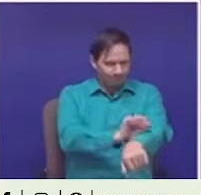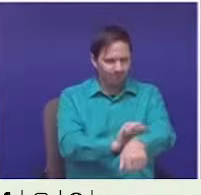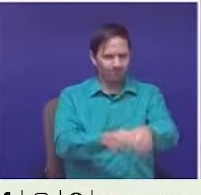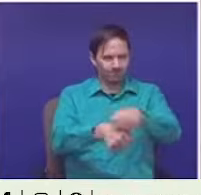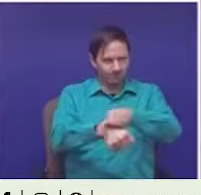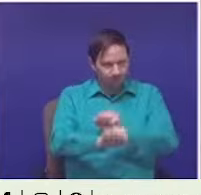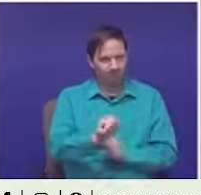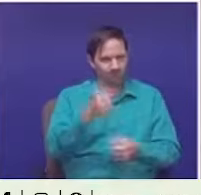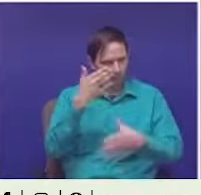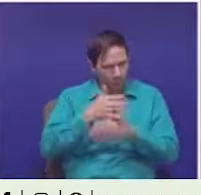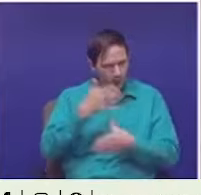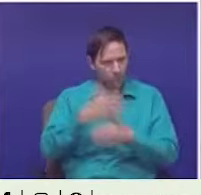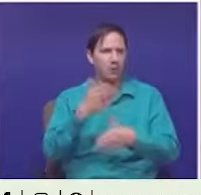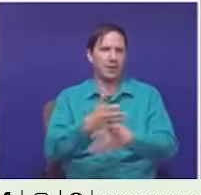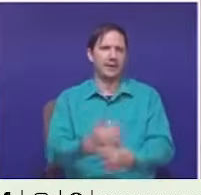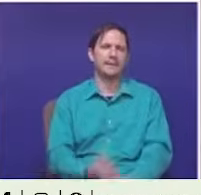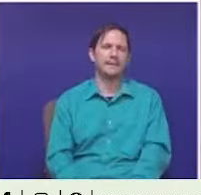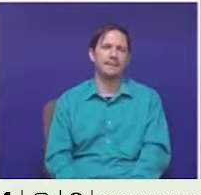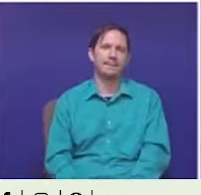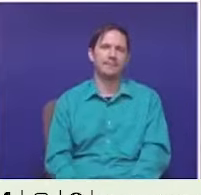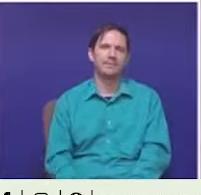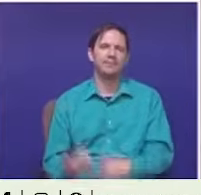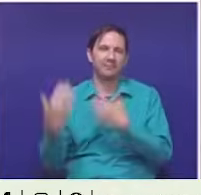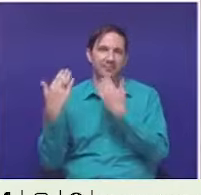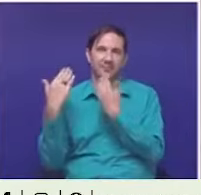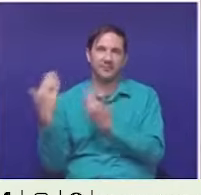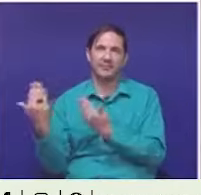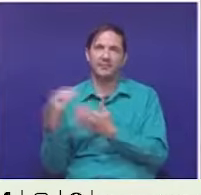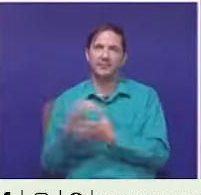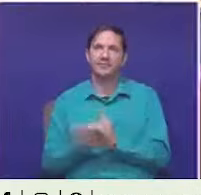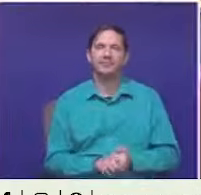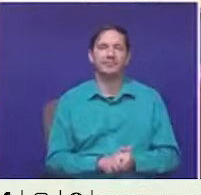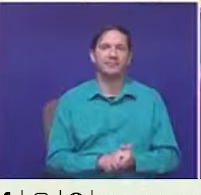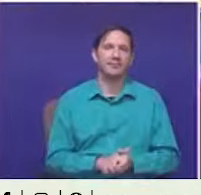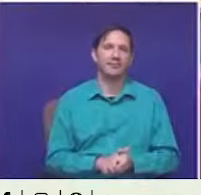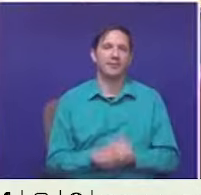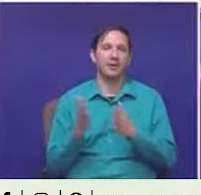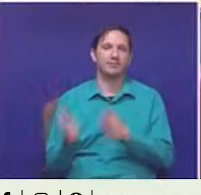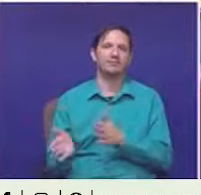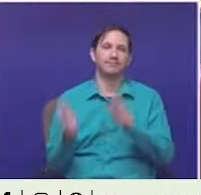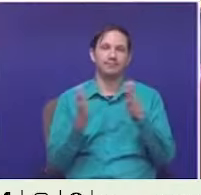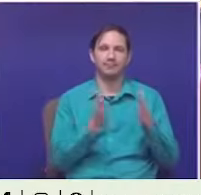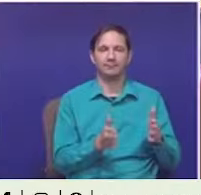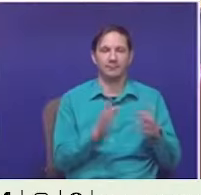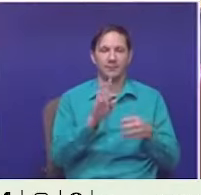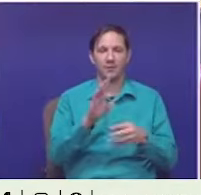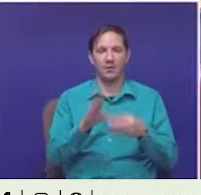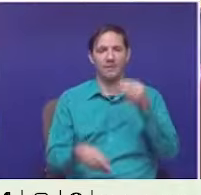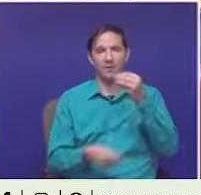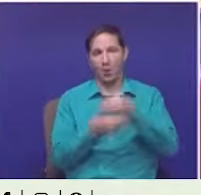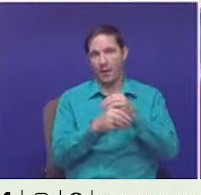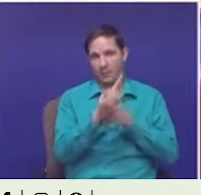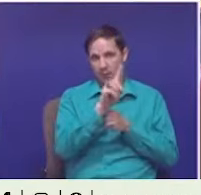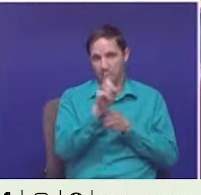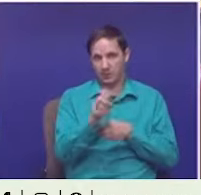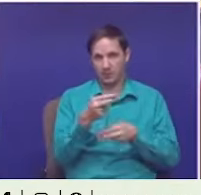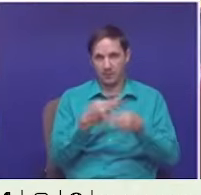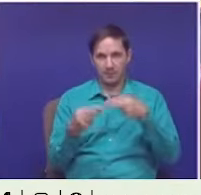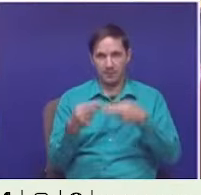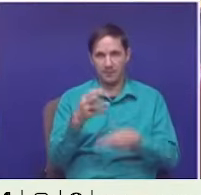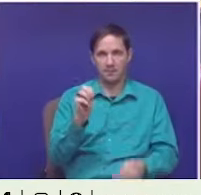to a higher standard. Thank you very much. Thank you, Honorable Minister. The next follow-up question will come from Honorable